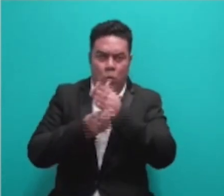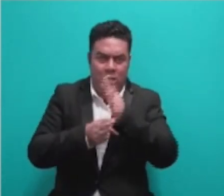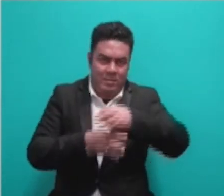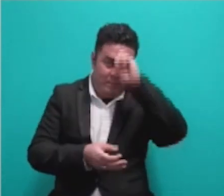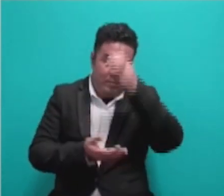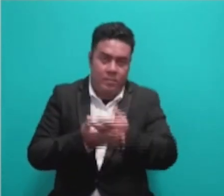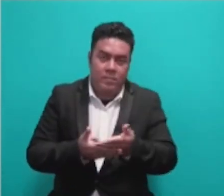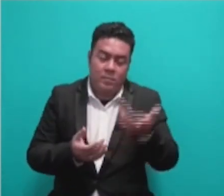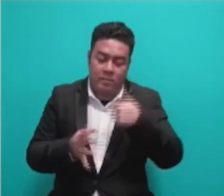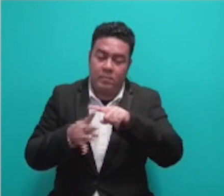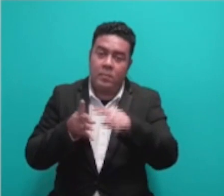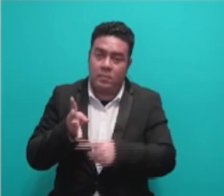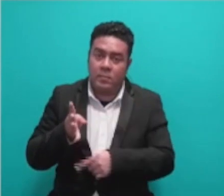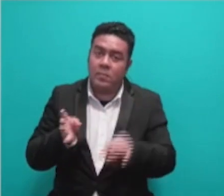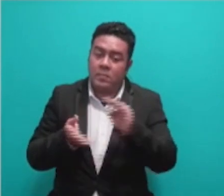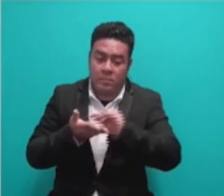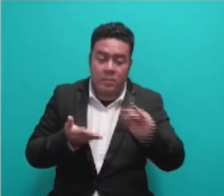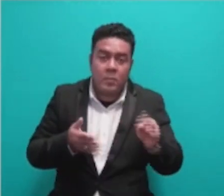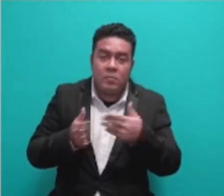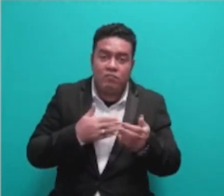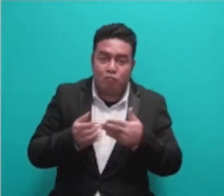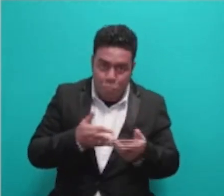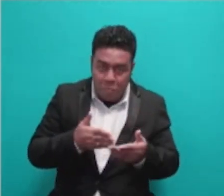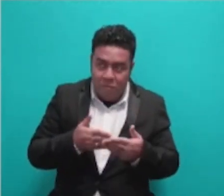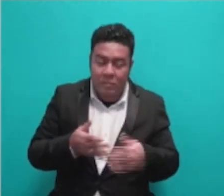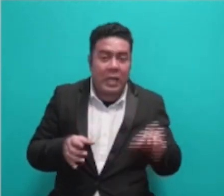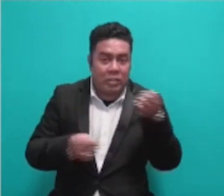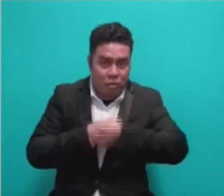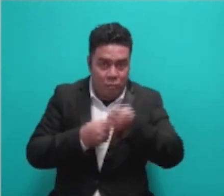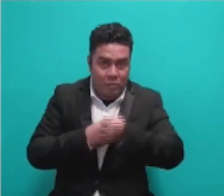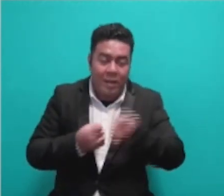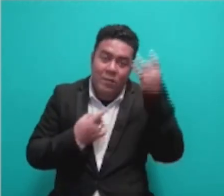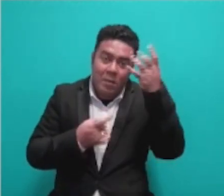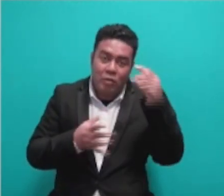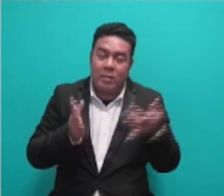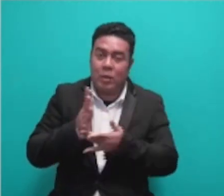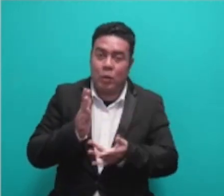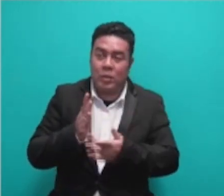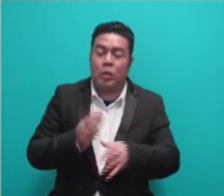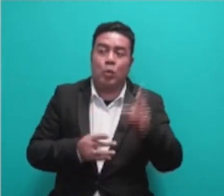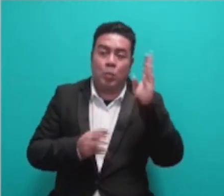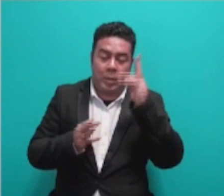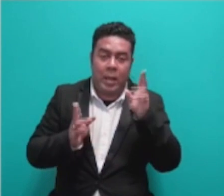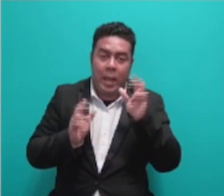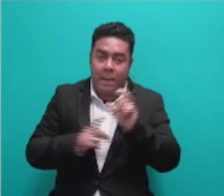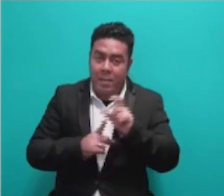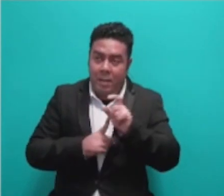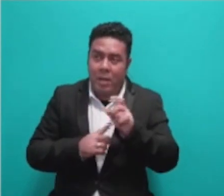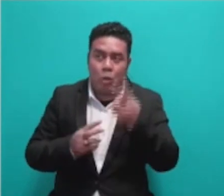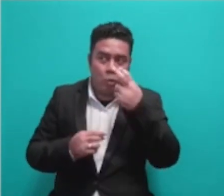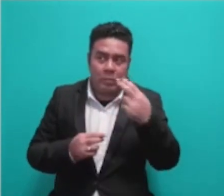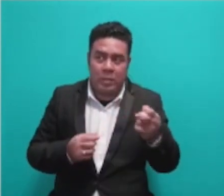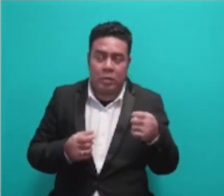in any of the following areas: investment management, engineering, information and technology, human capital, tourism and